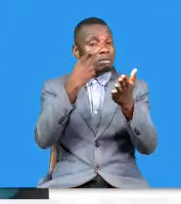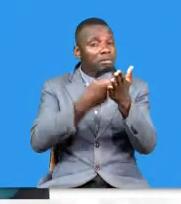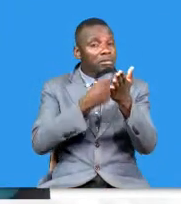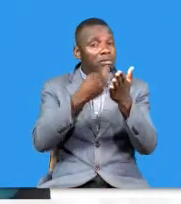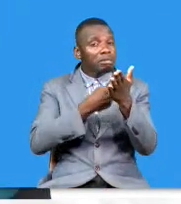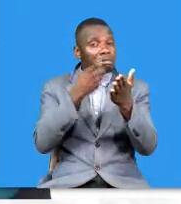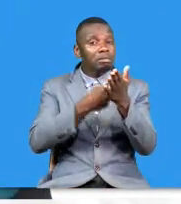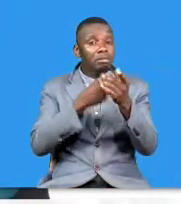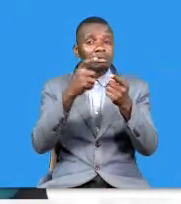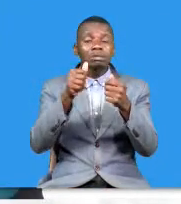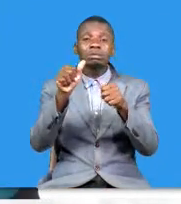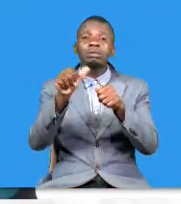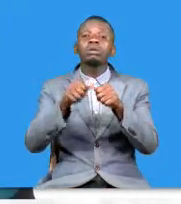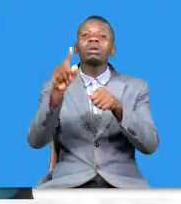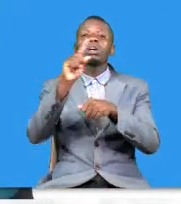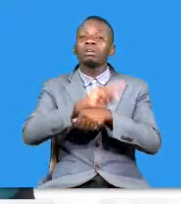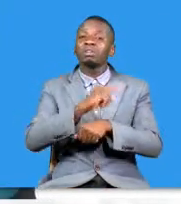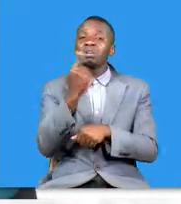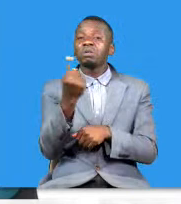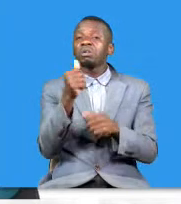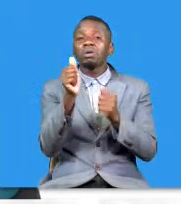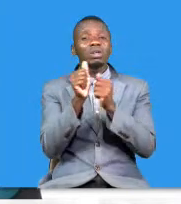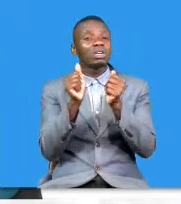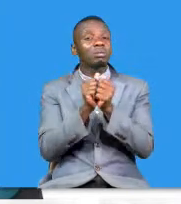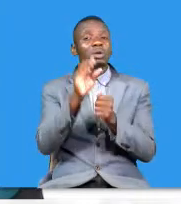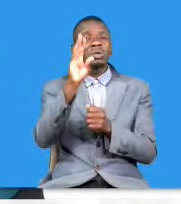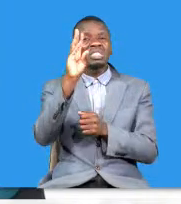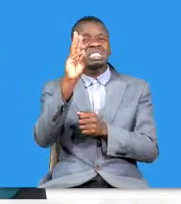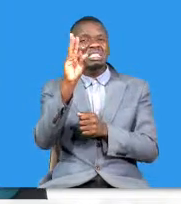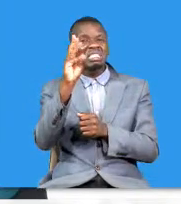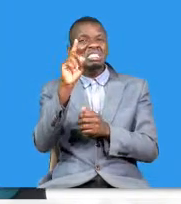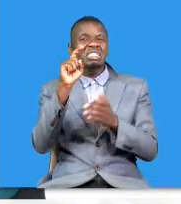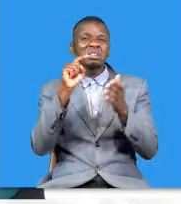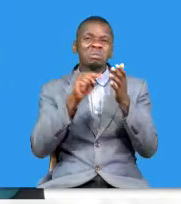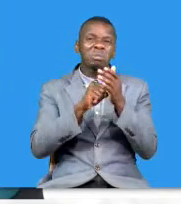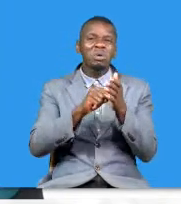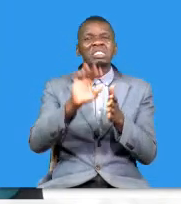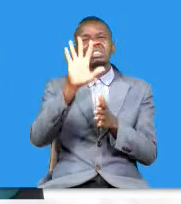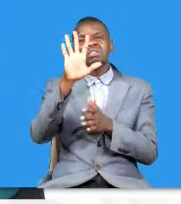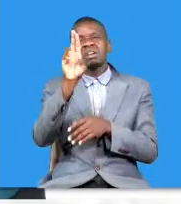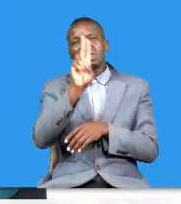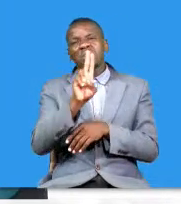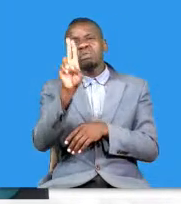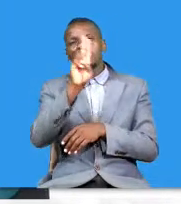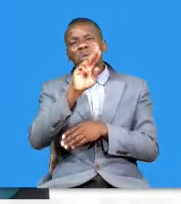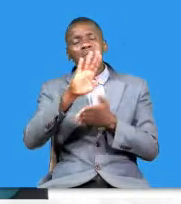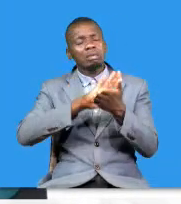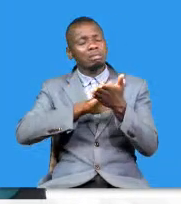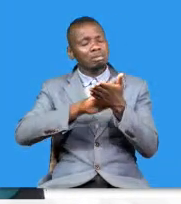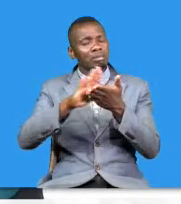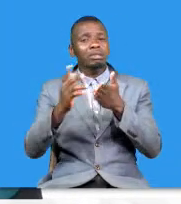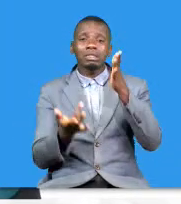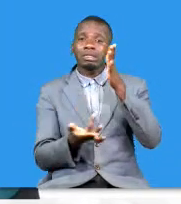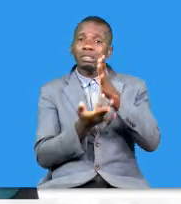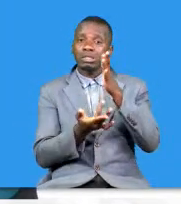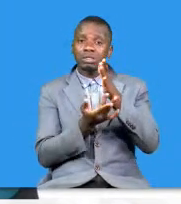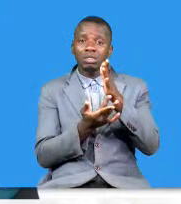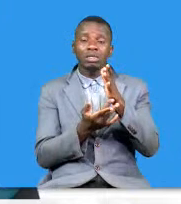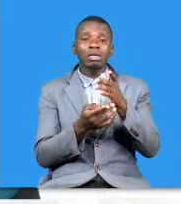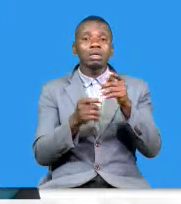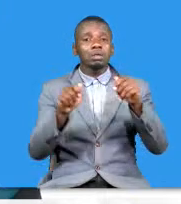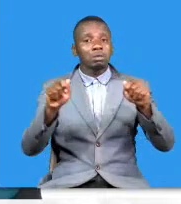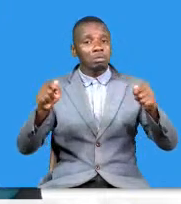while only about 16.5% use clean technologies, mainly electric stove